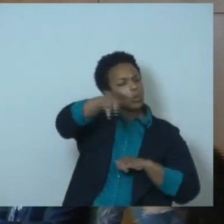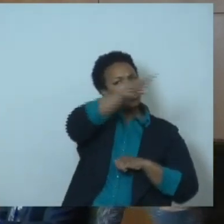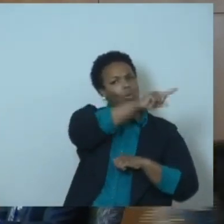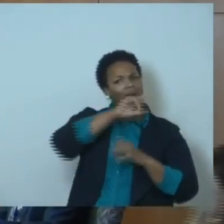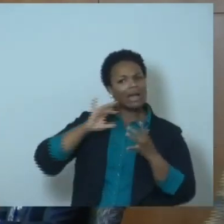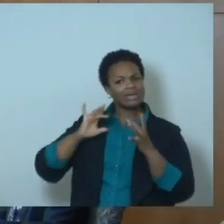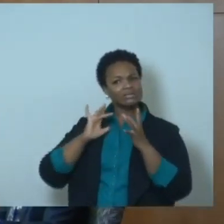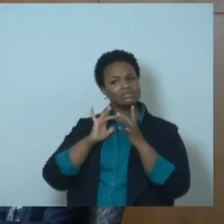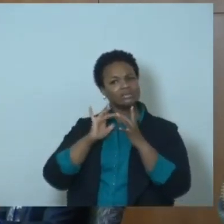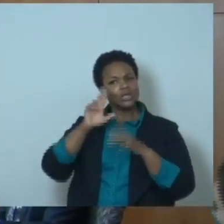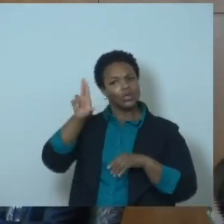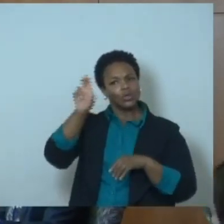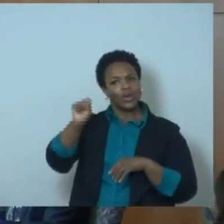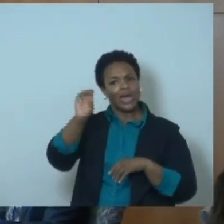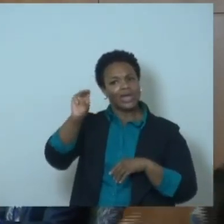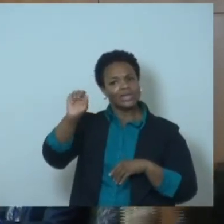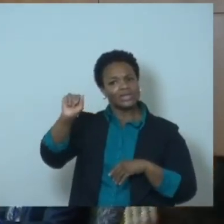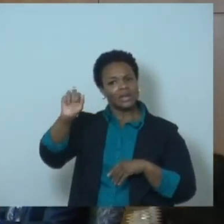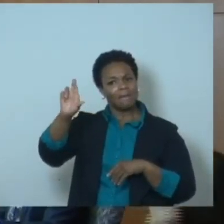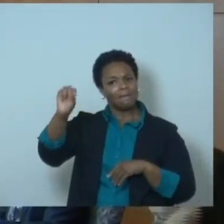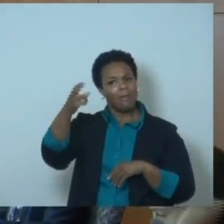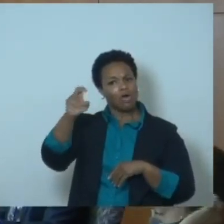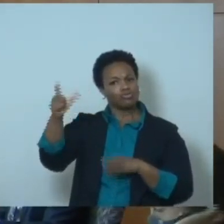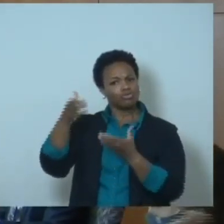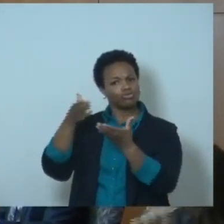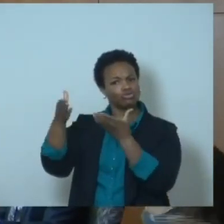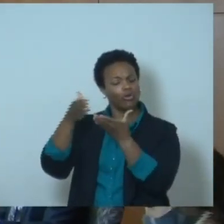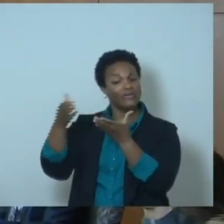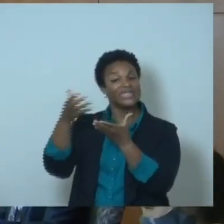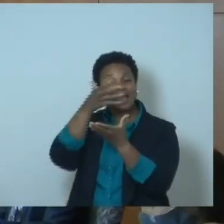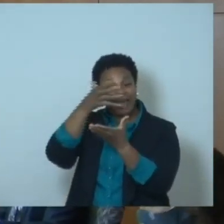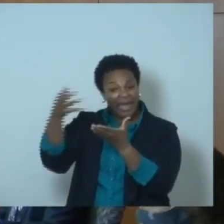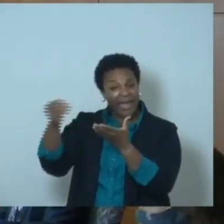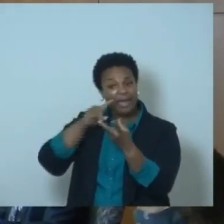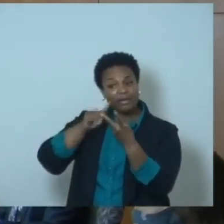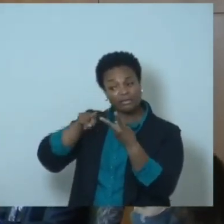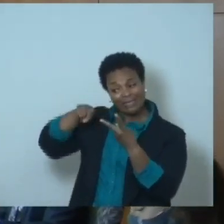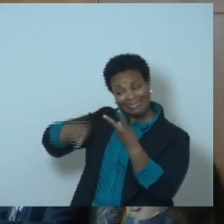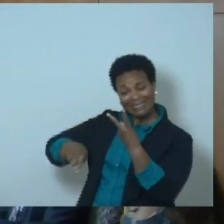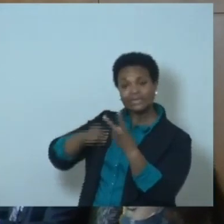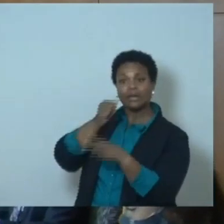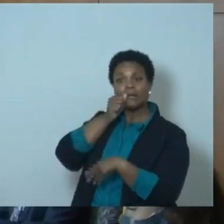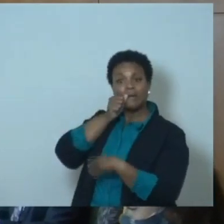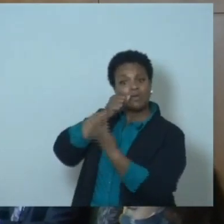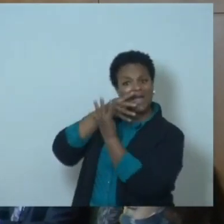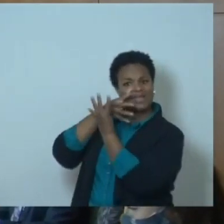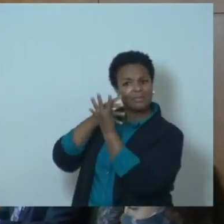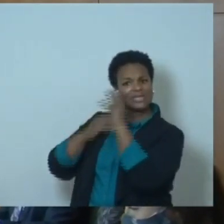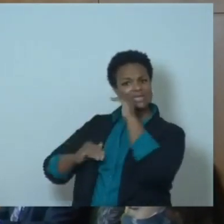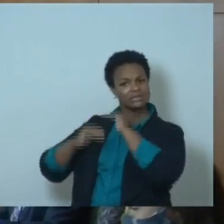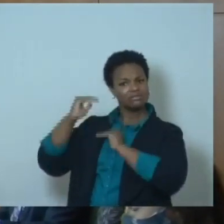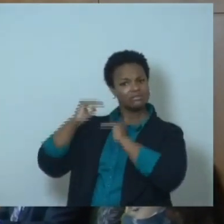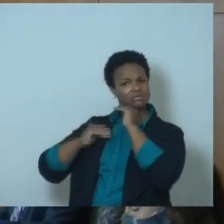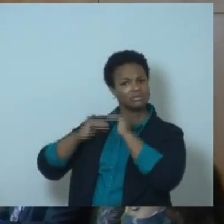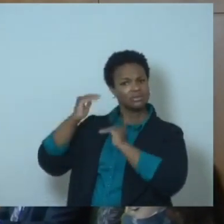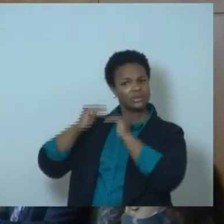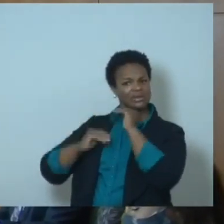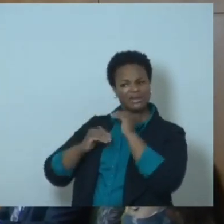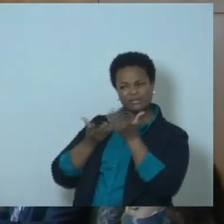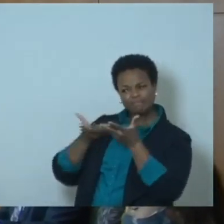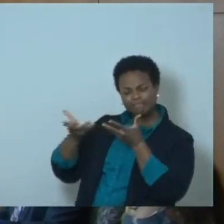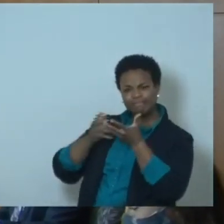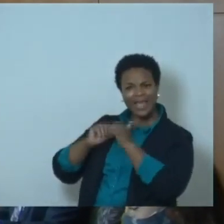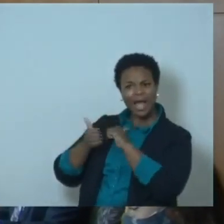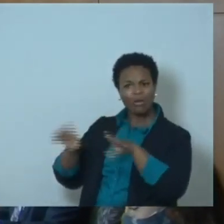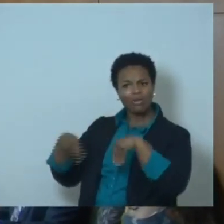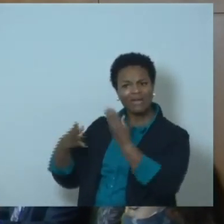that facility? And also, are you considering any further measures to reduce the population on